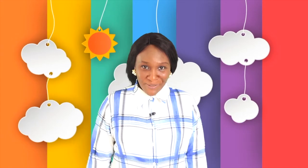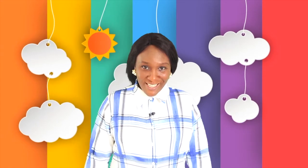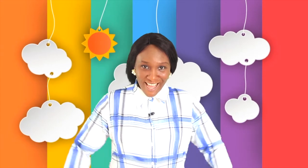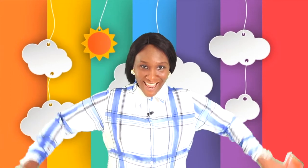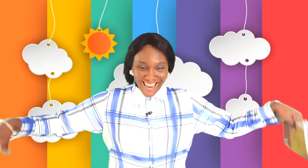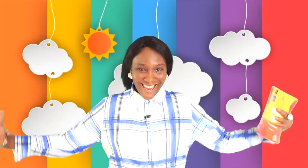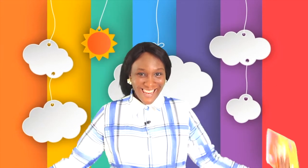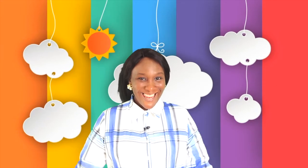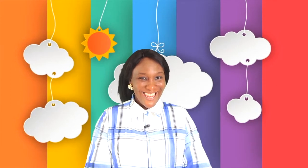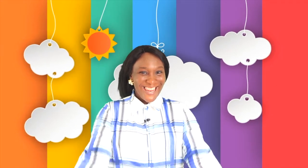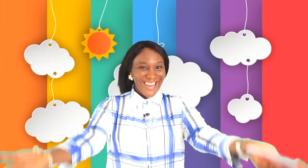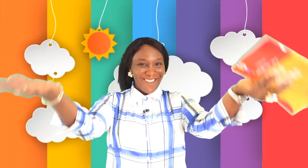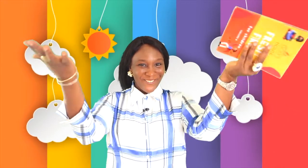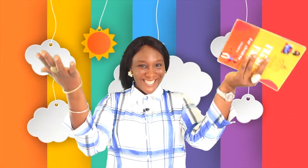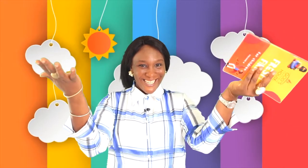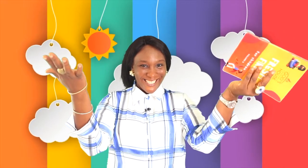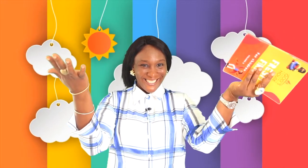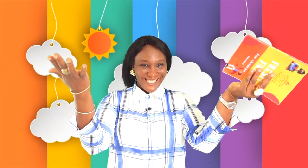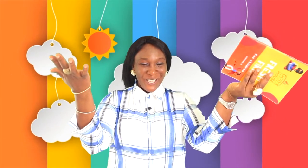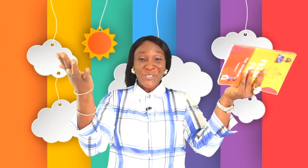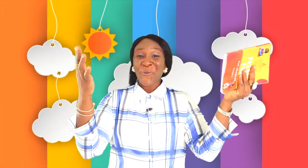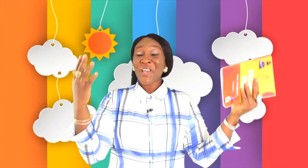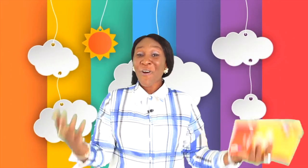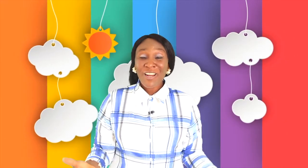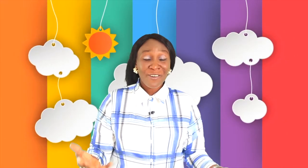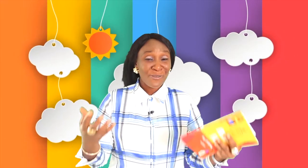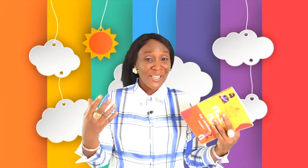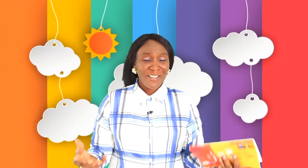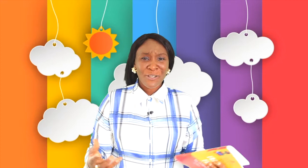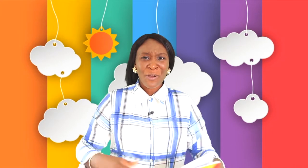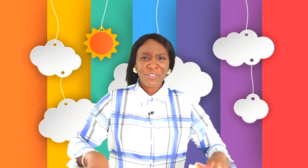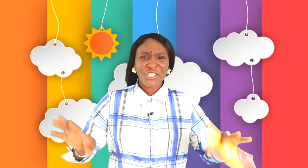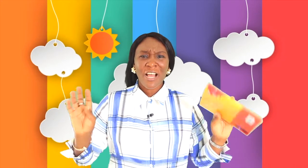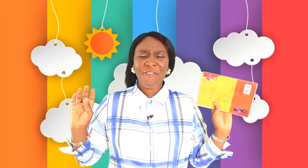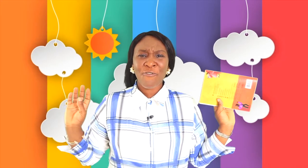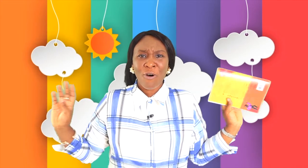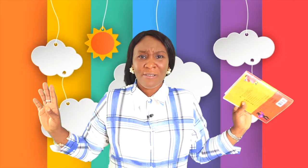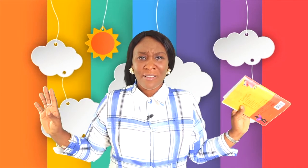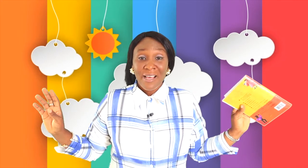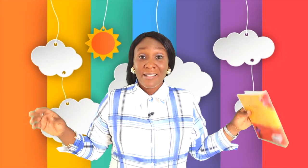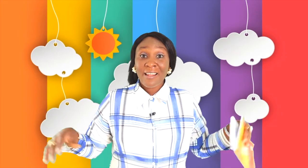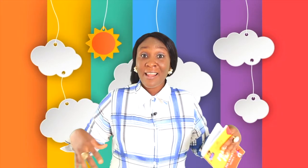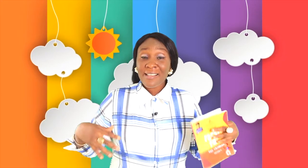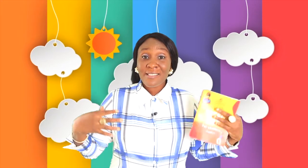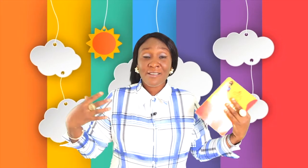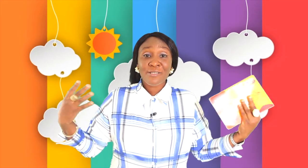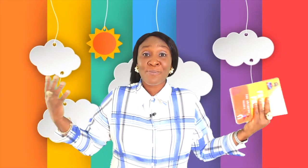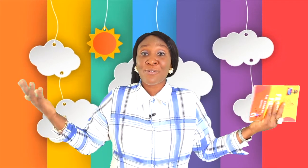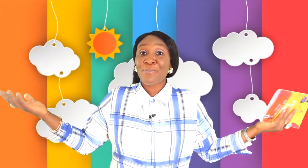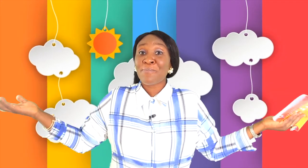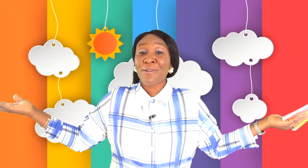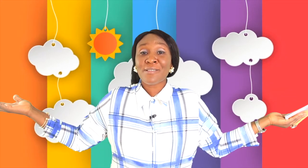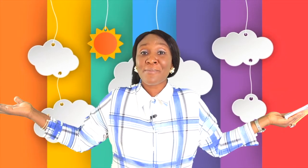you and I, we all will be lifted. So to. We all are going to be lifted. We're going to shine forth. And our light is going